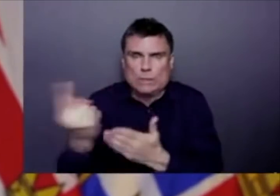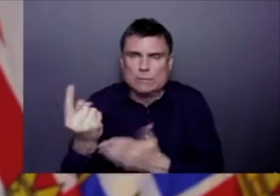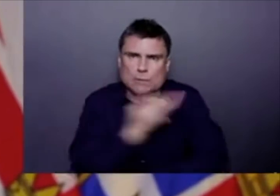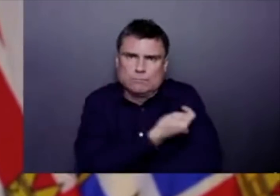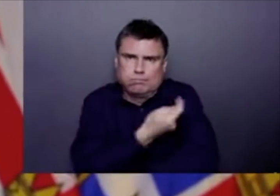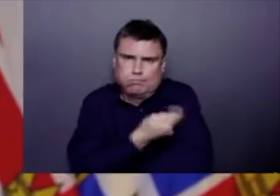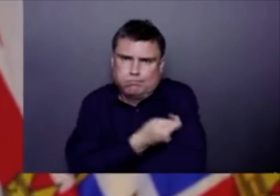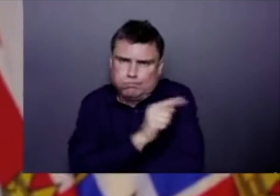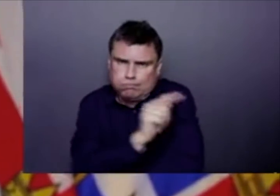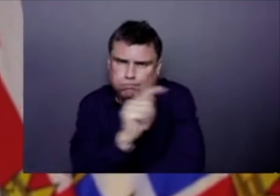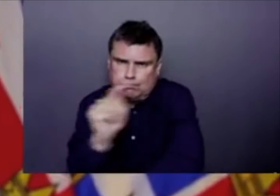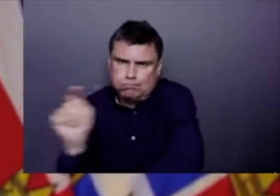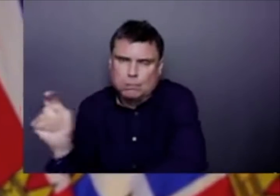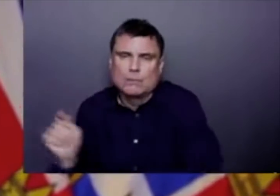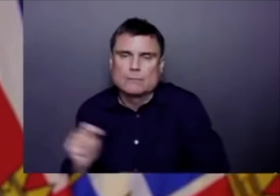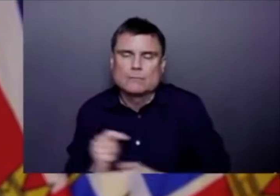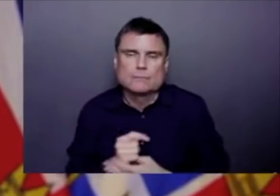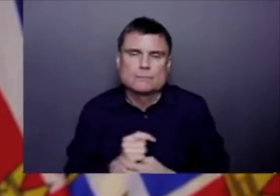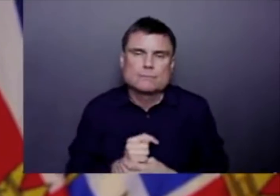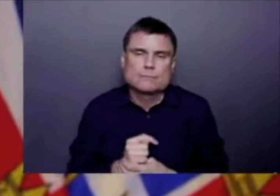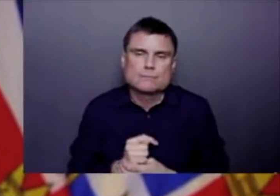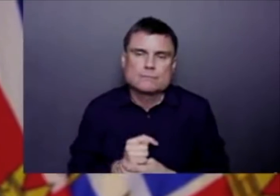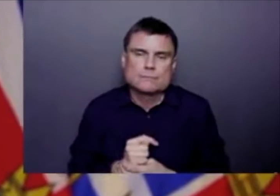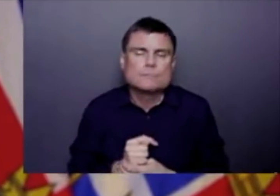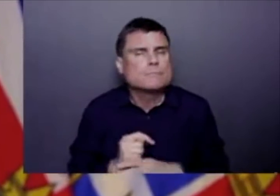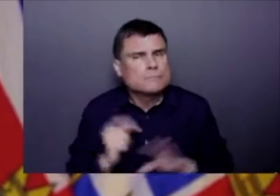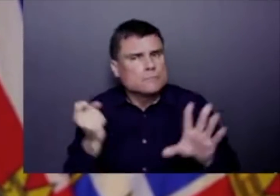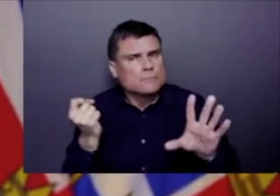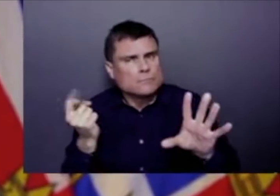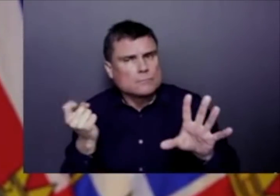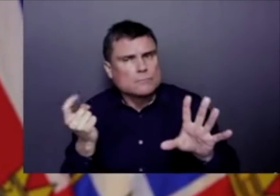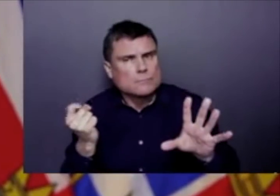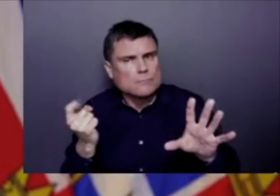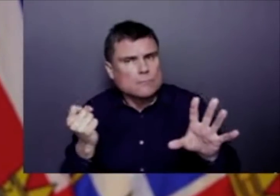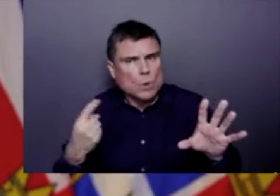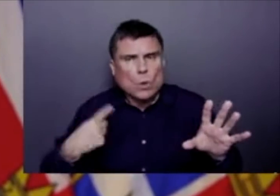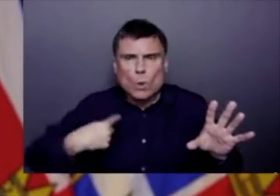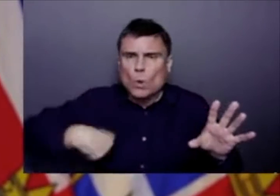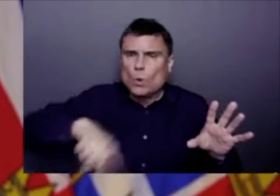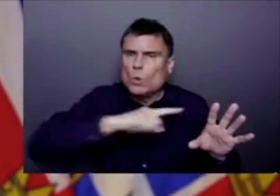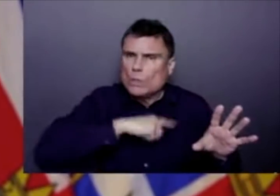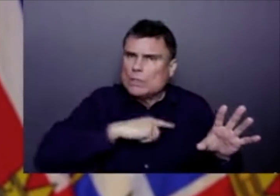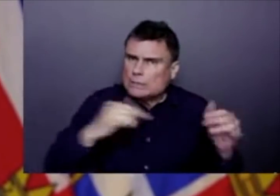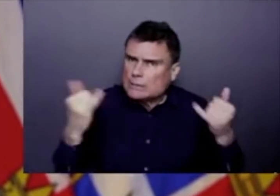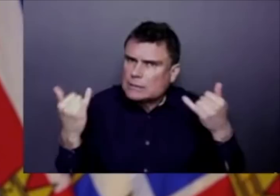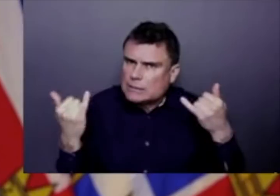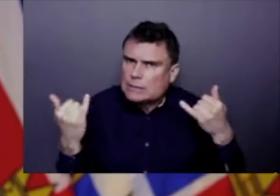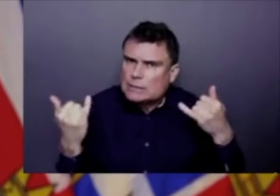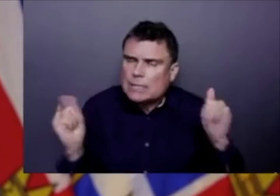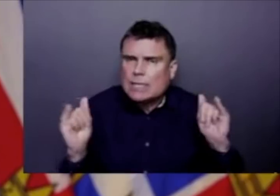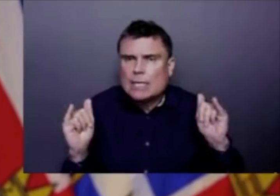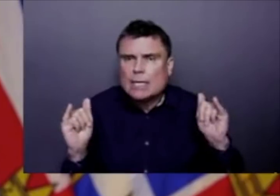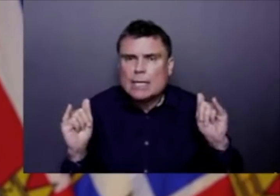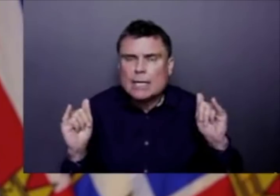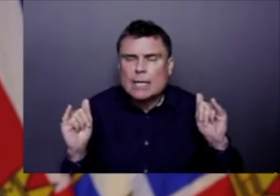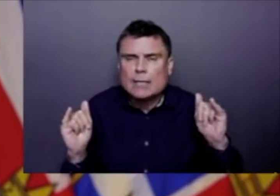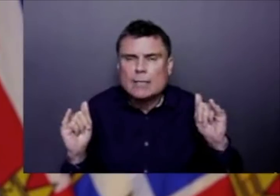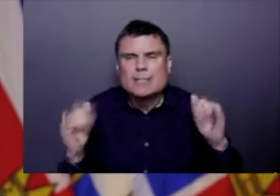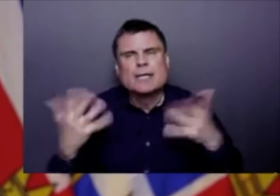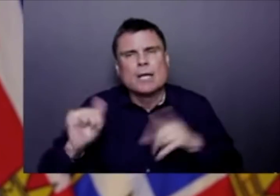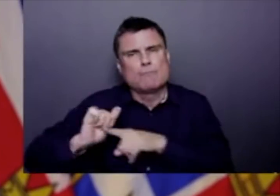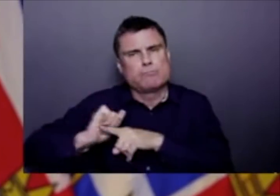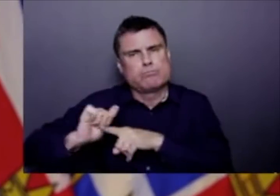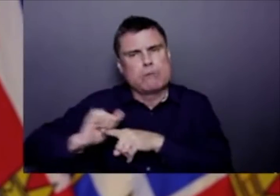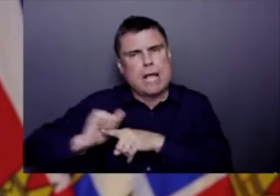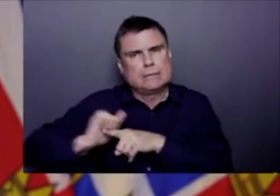practicing for receiving the Moderna vaccine, but it's not a simple thing to use the Pfizer